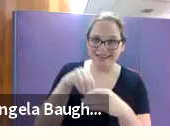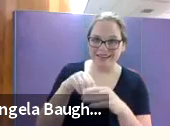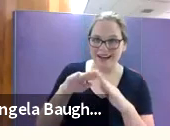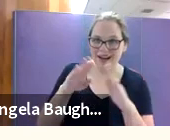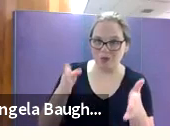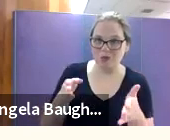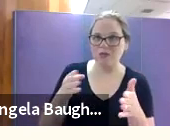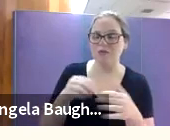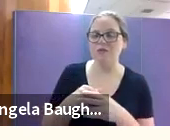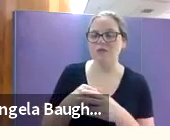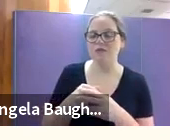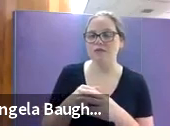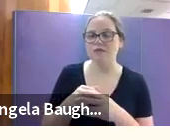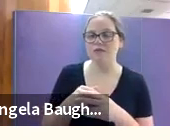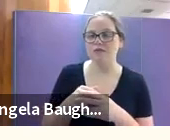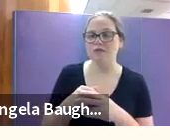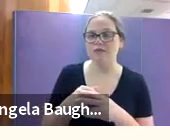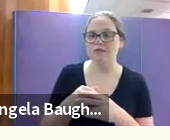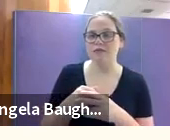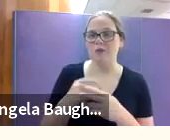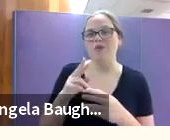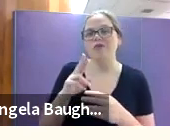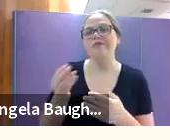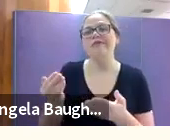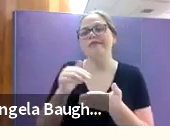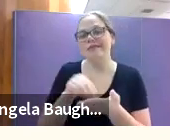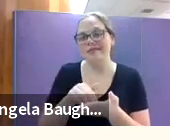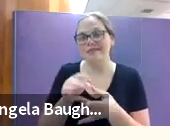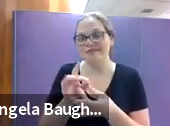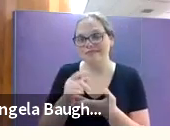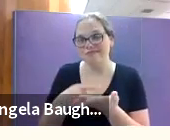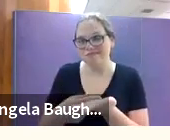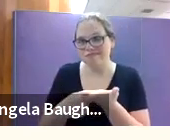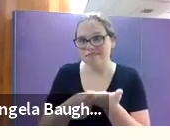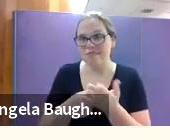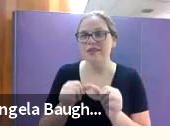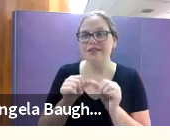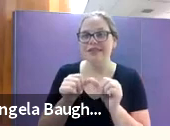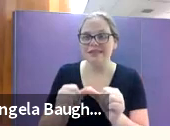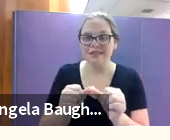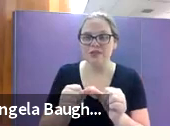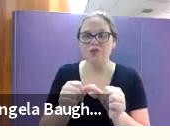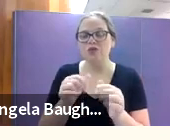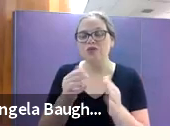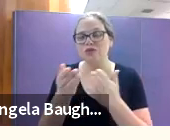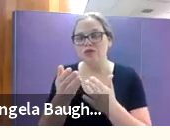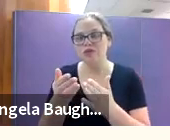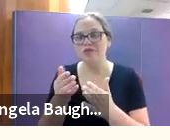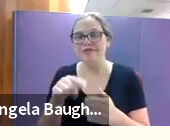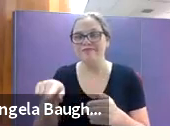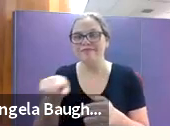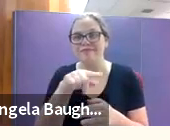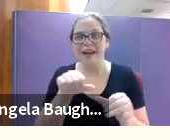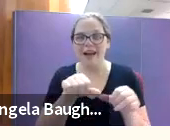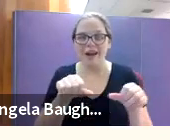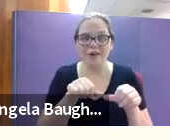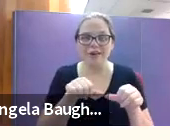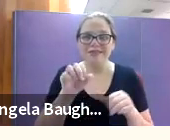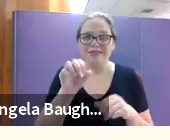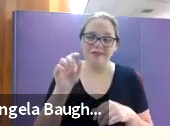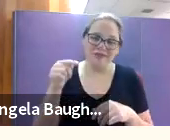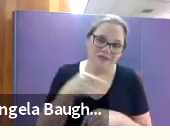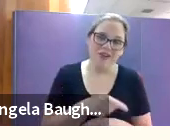just want to revisit, continuing to serve the underserved areas, whether it's far